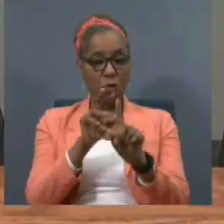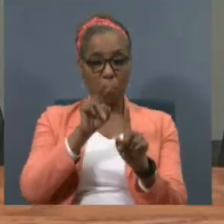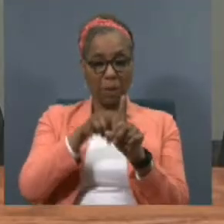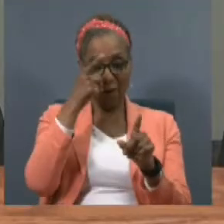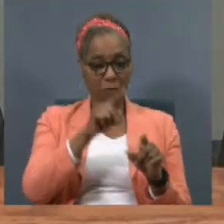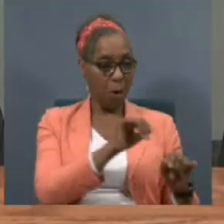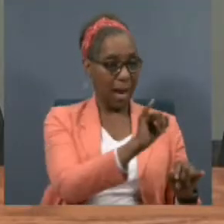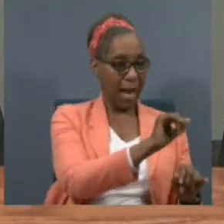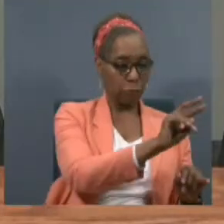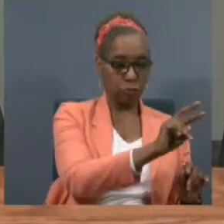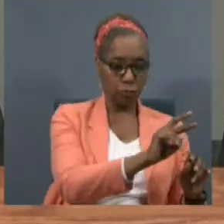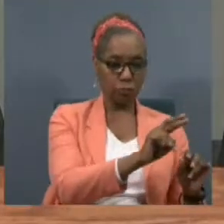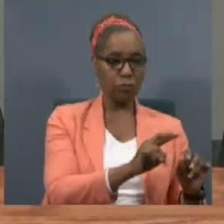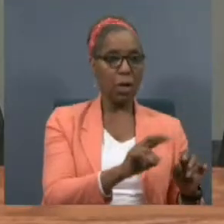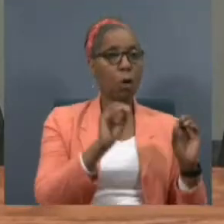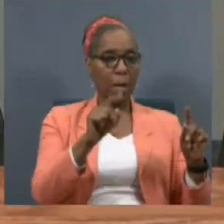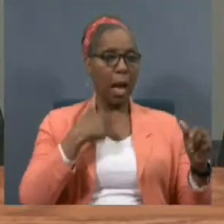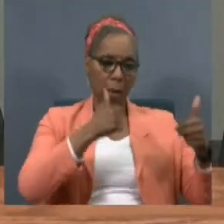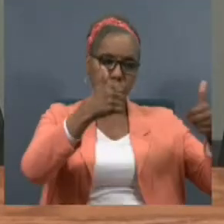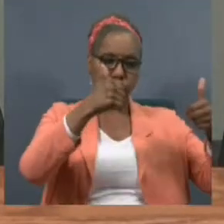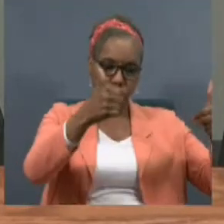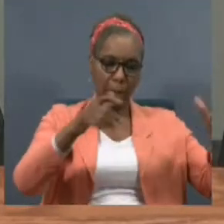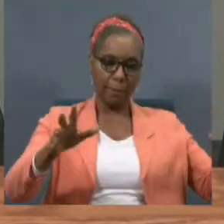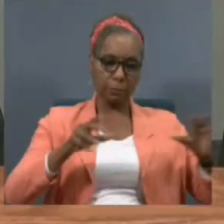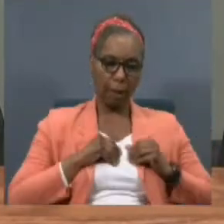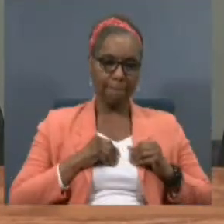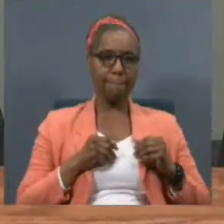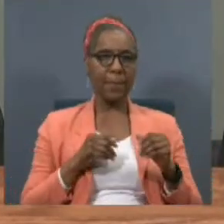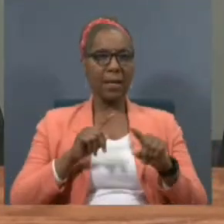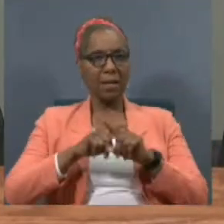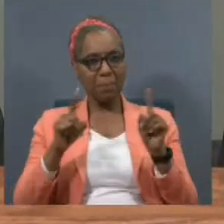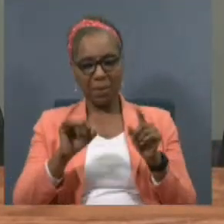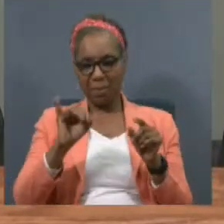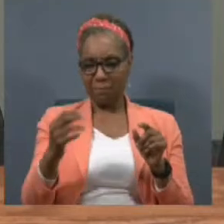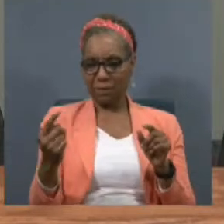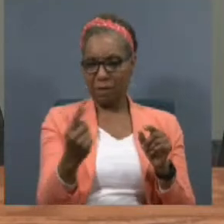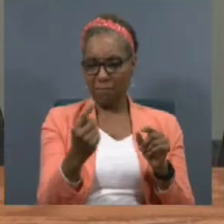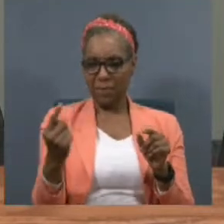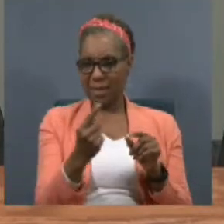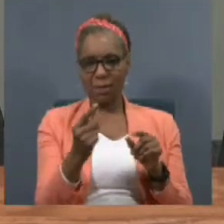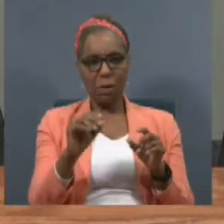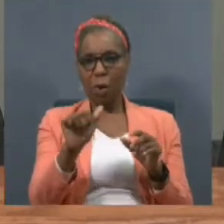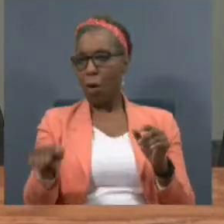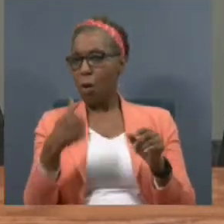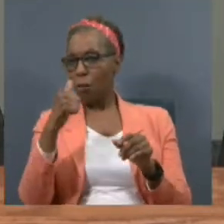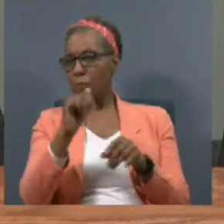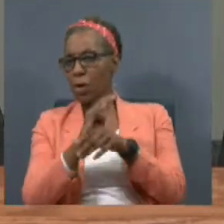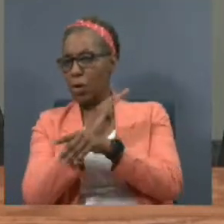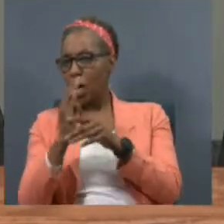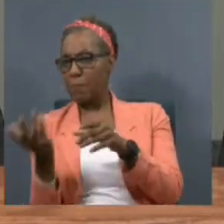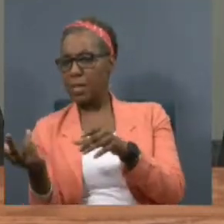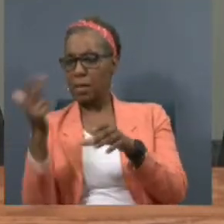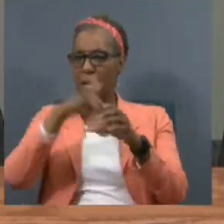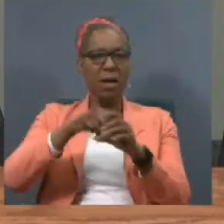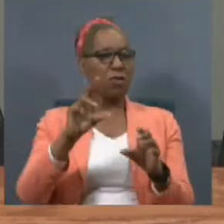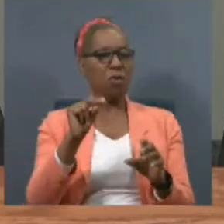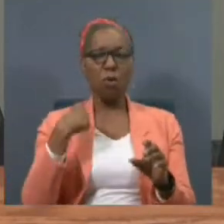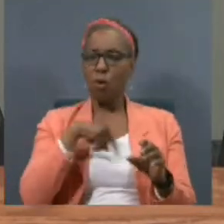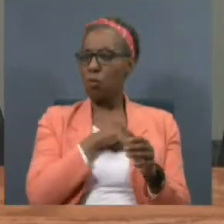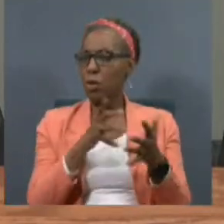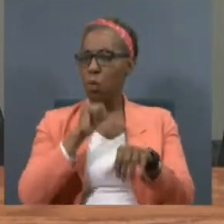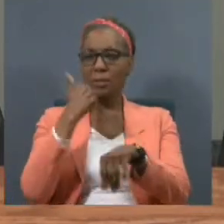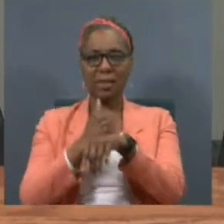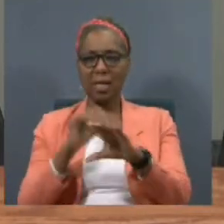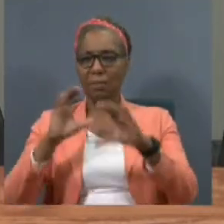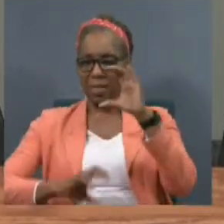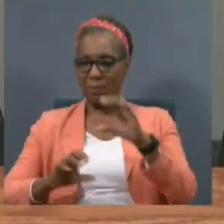for I-2, you know, I'm all for that. And if so another company comes in and say, oh, no, we want to do chemicals. And of